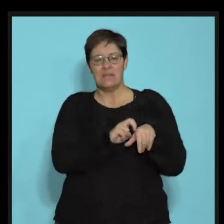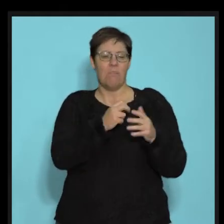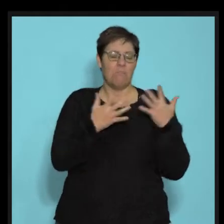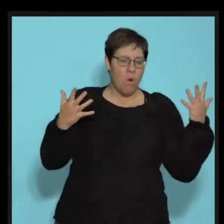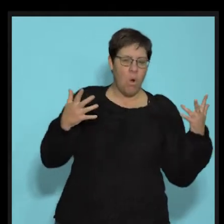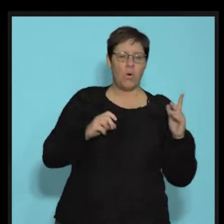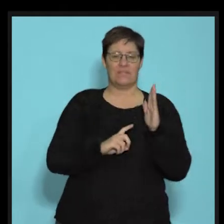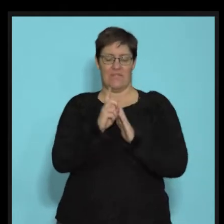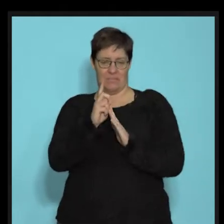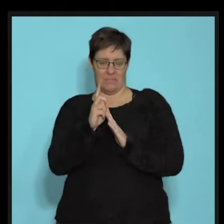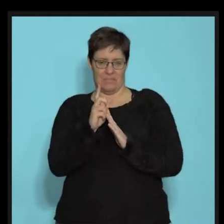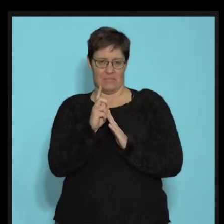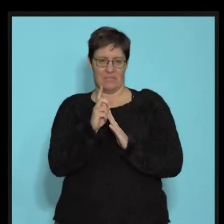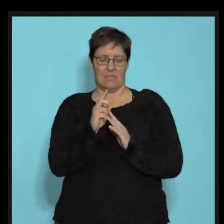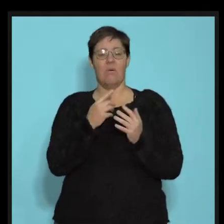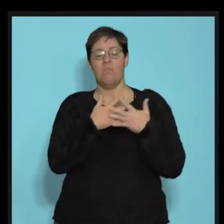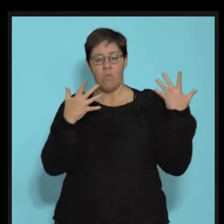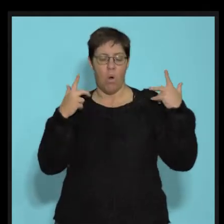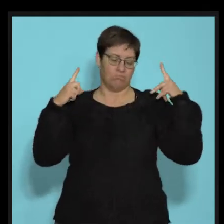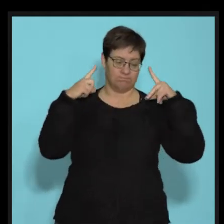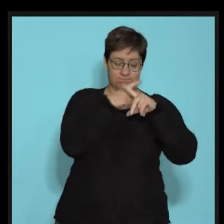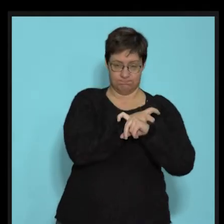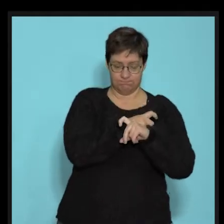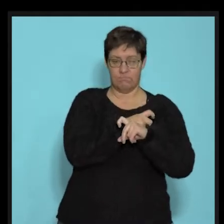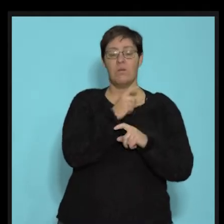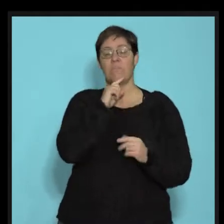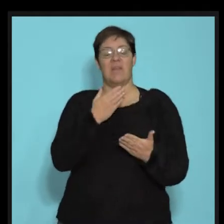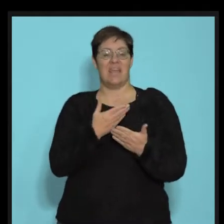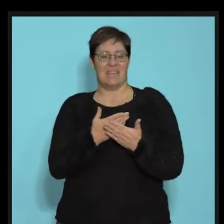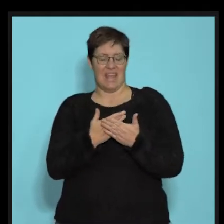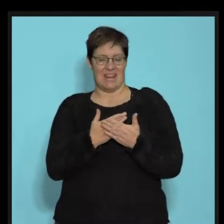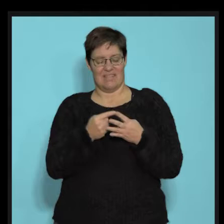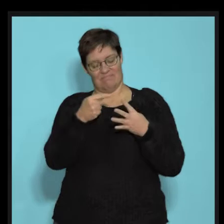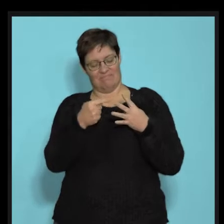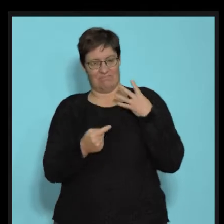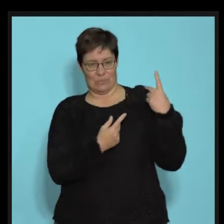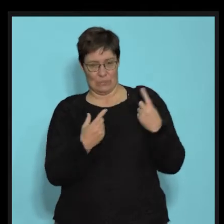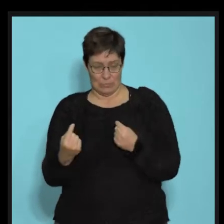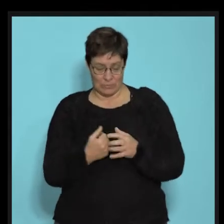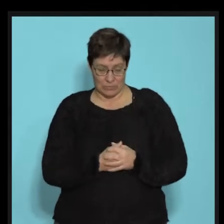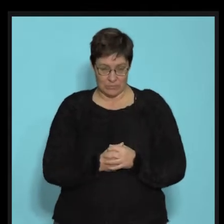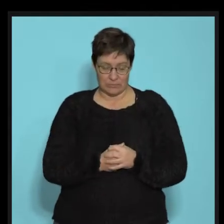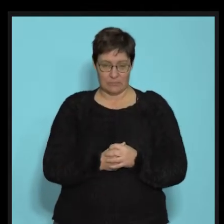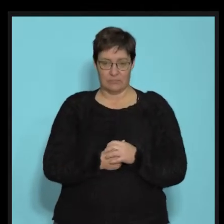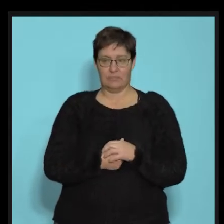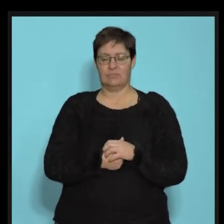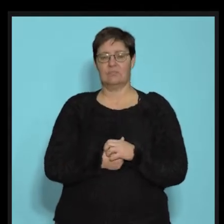bit more developed and a little bit more complex in order to do the things that it needs to do. So when